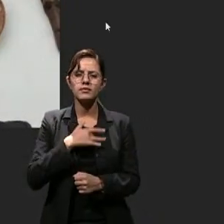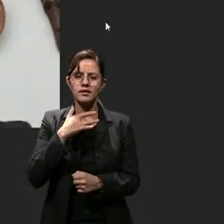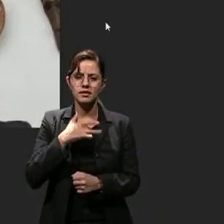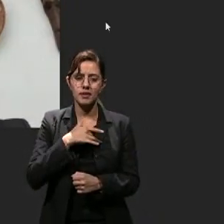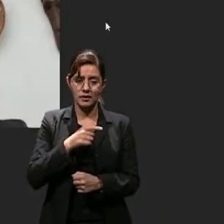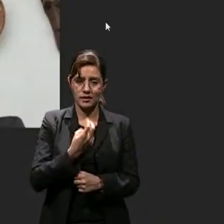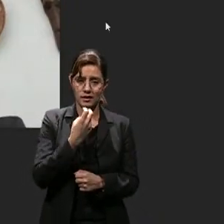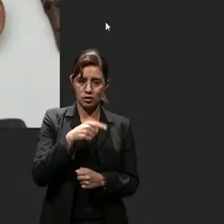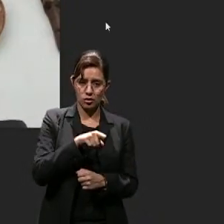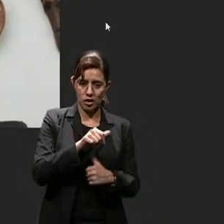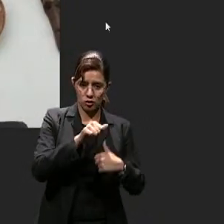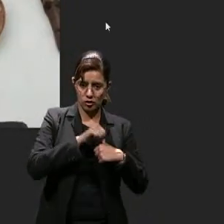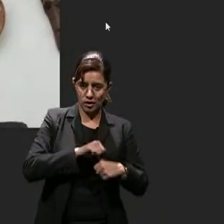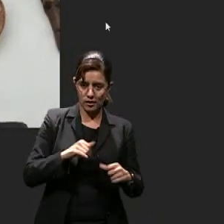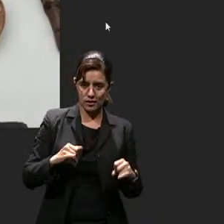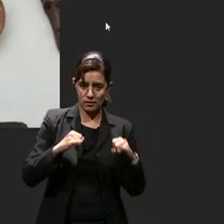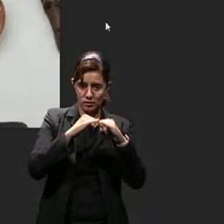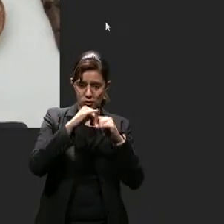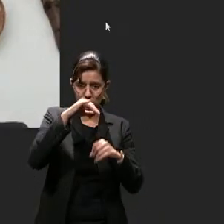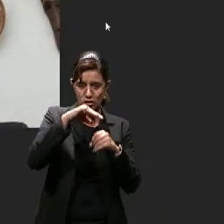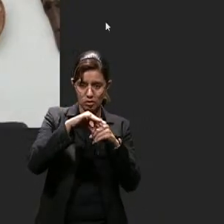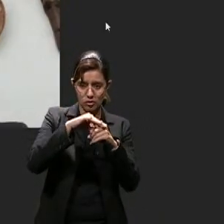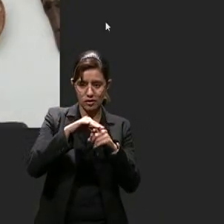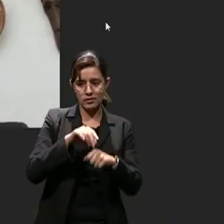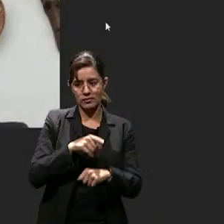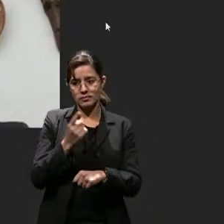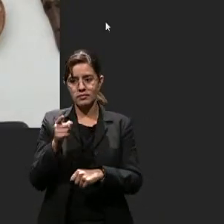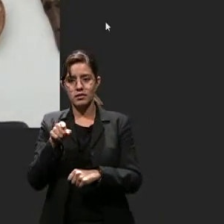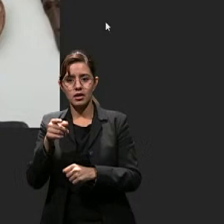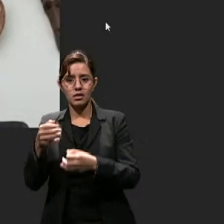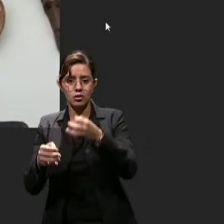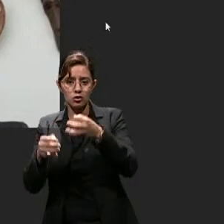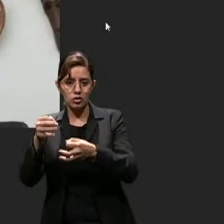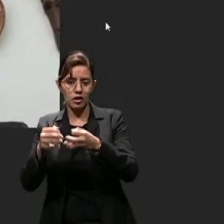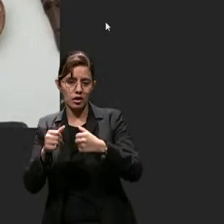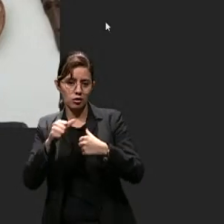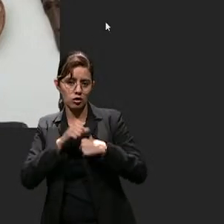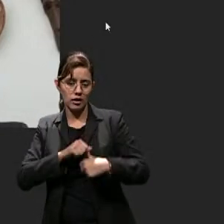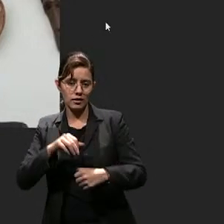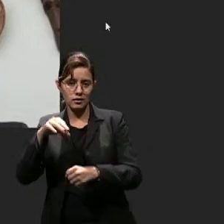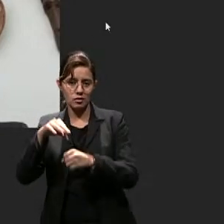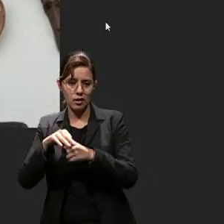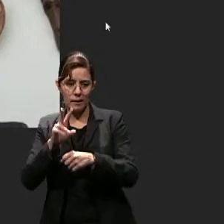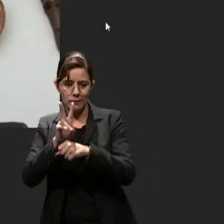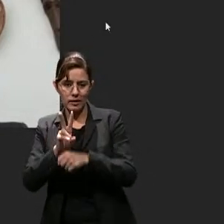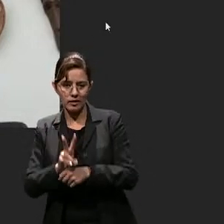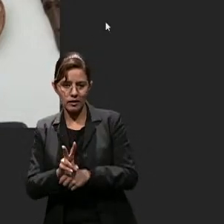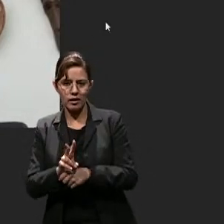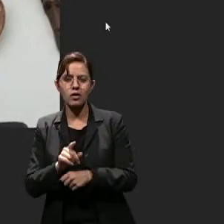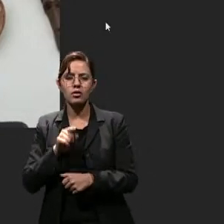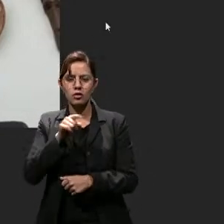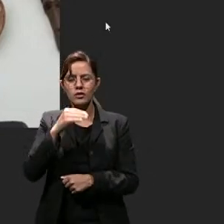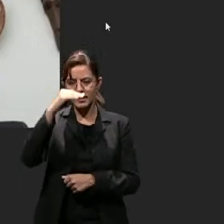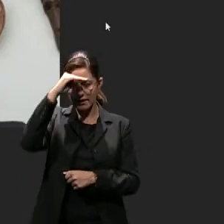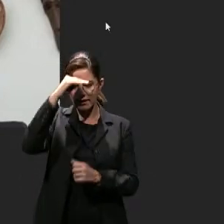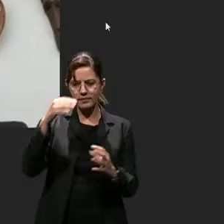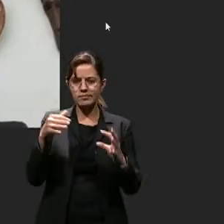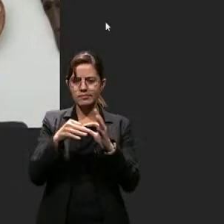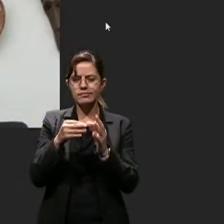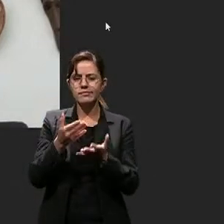this interaction among courts and electoral authorities in these new trends